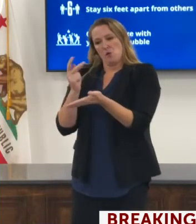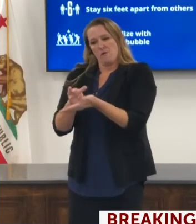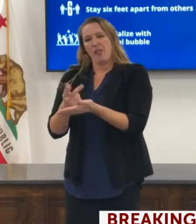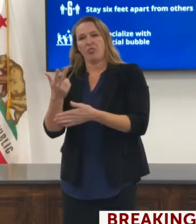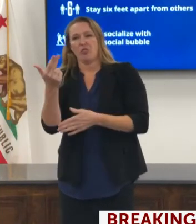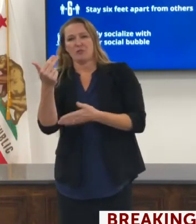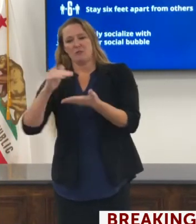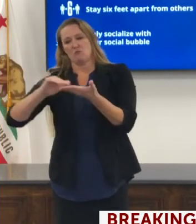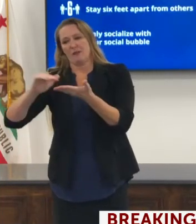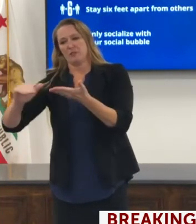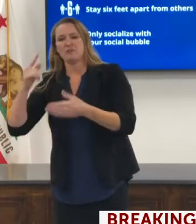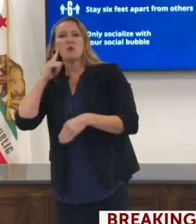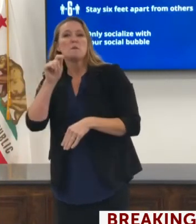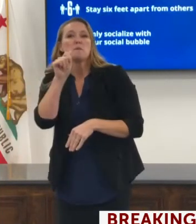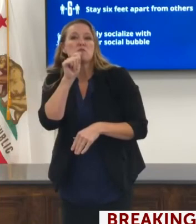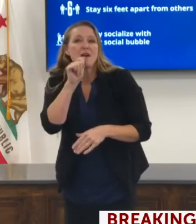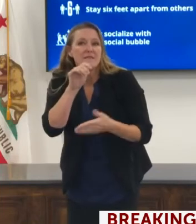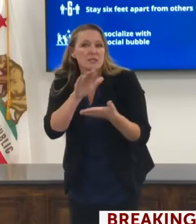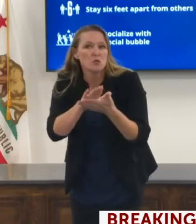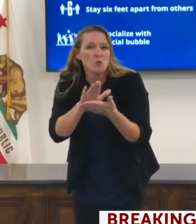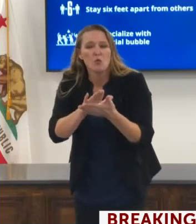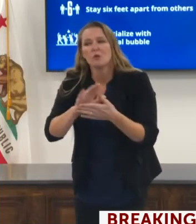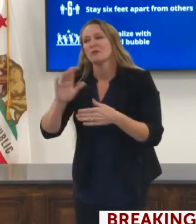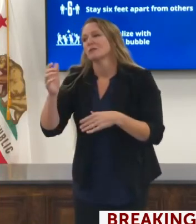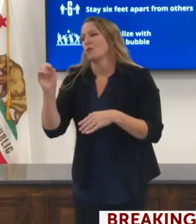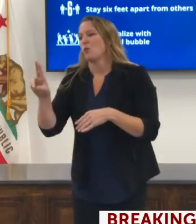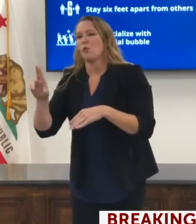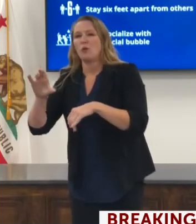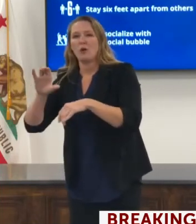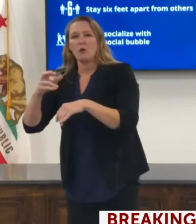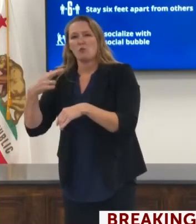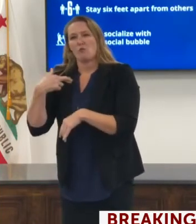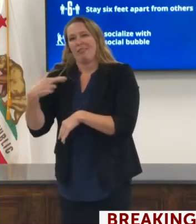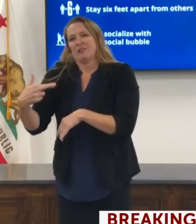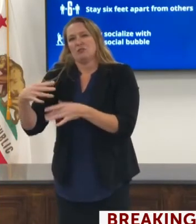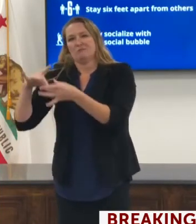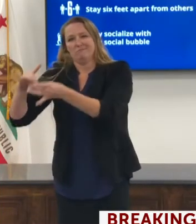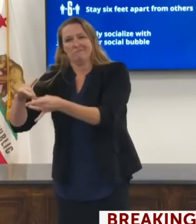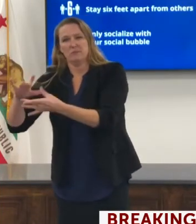only, and only for in-person instruction for elementary schools.